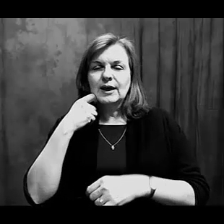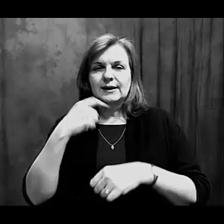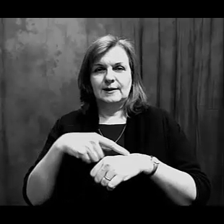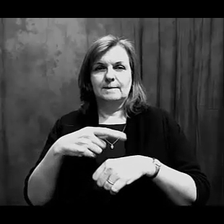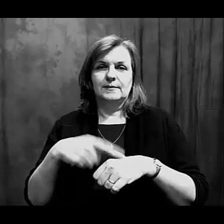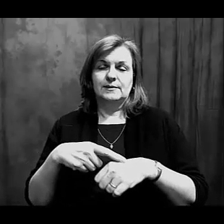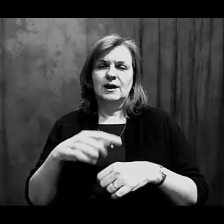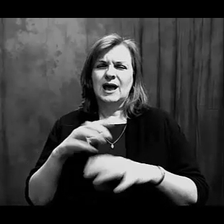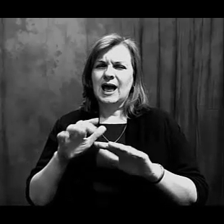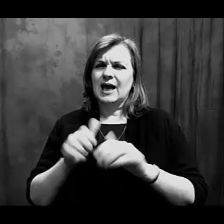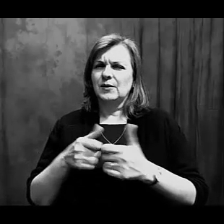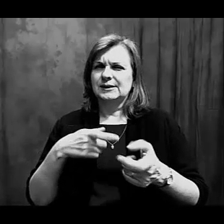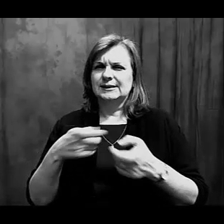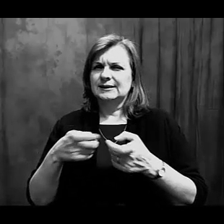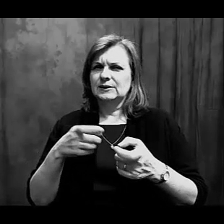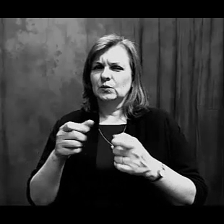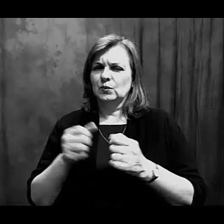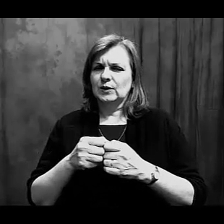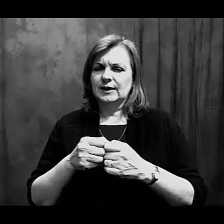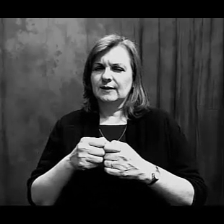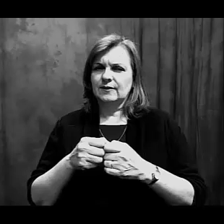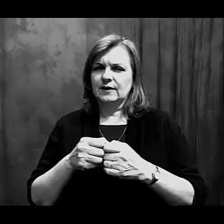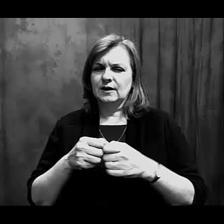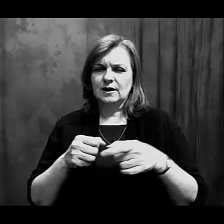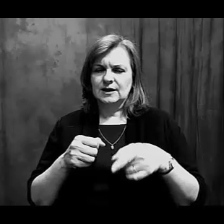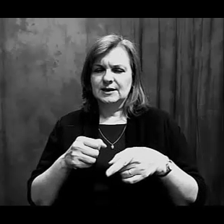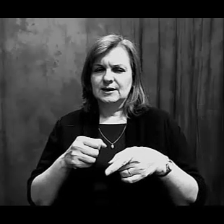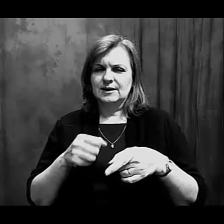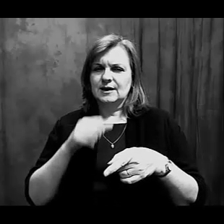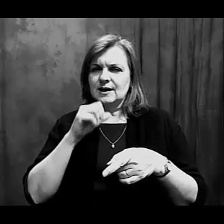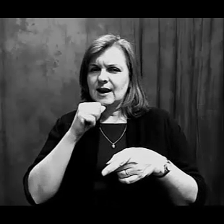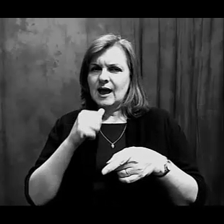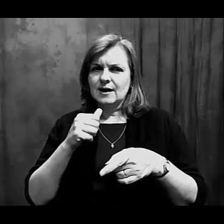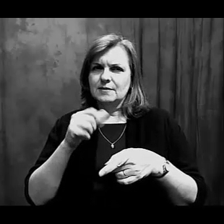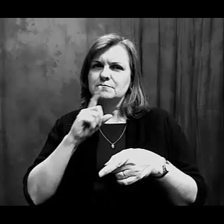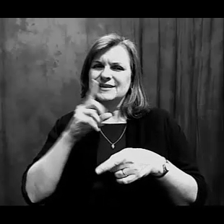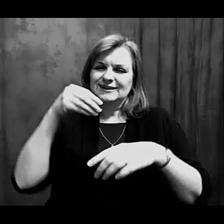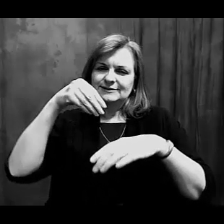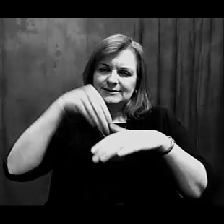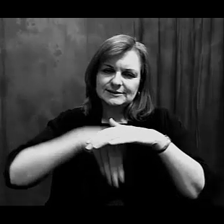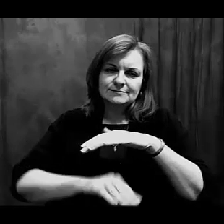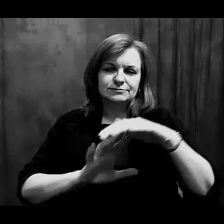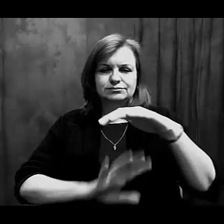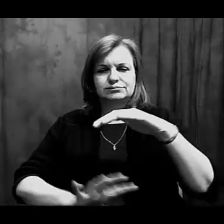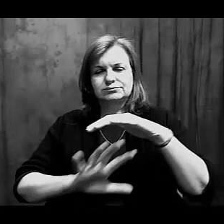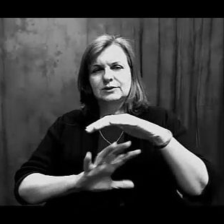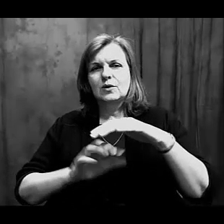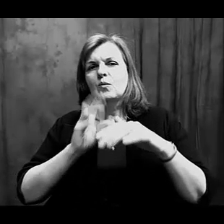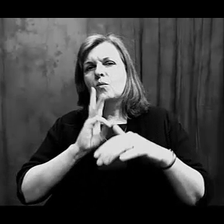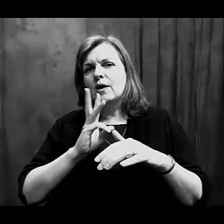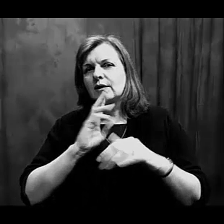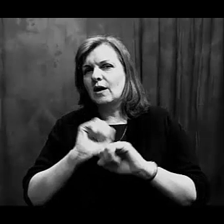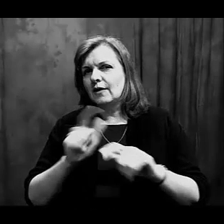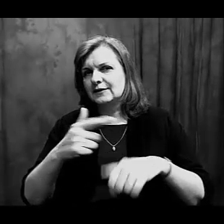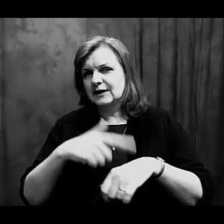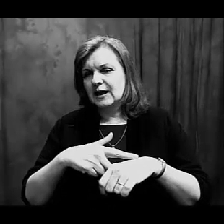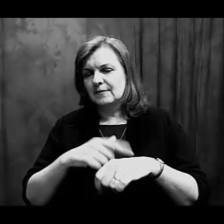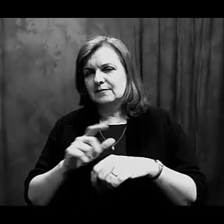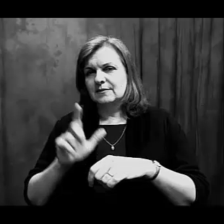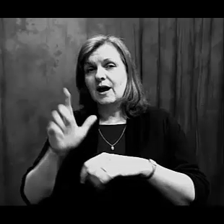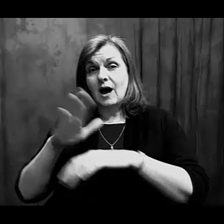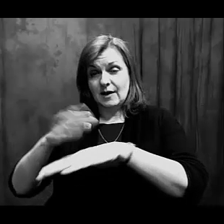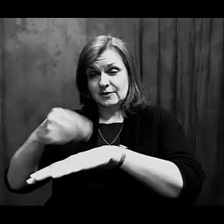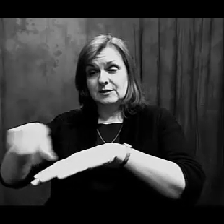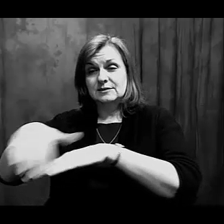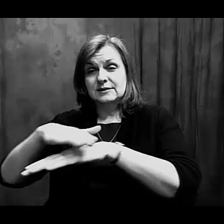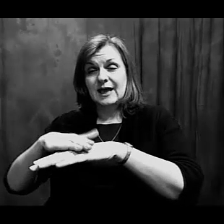dry tolerant, right? So how do we deal with no longer being surrounded in water all the time?